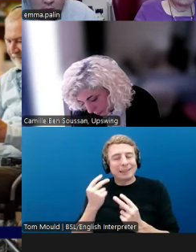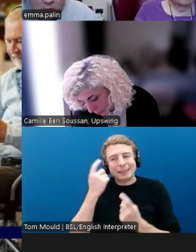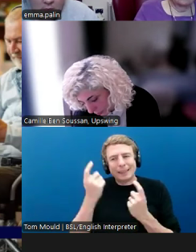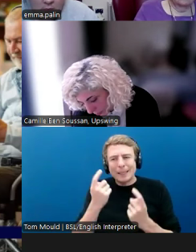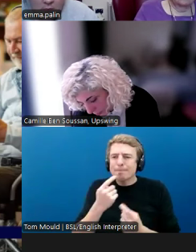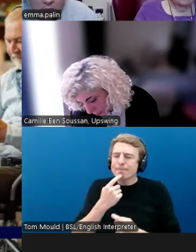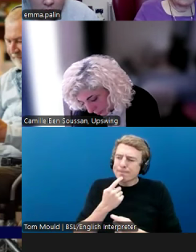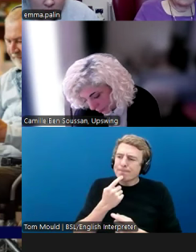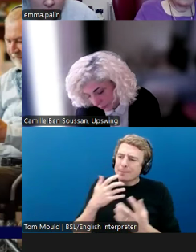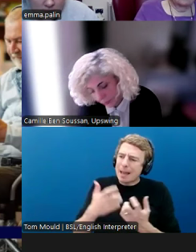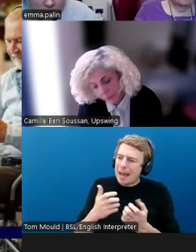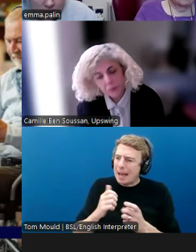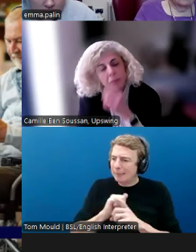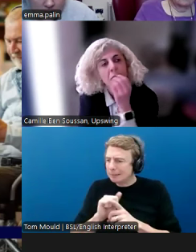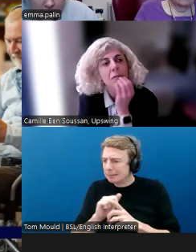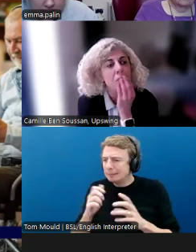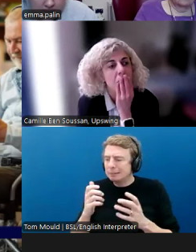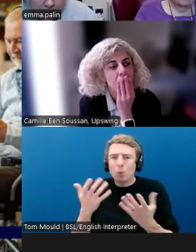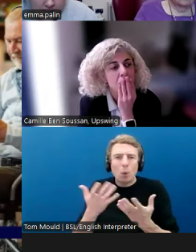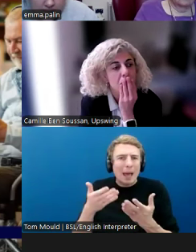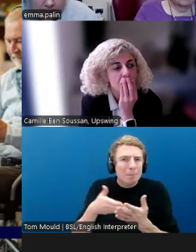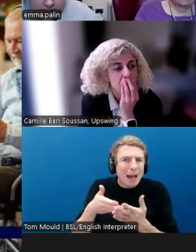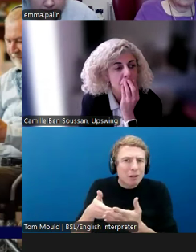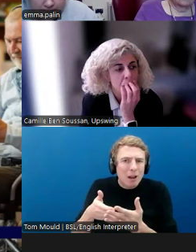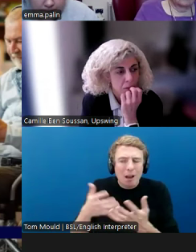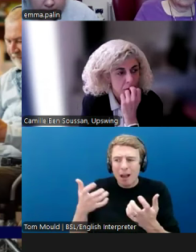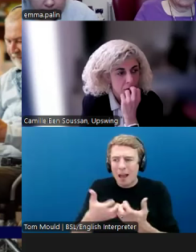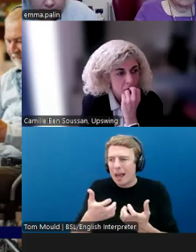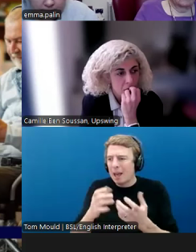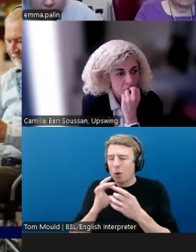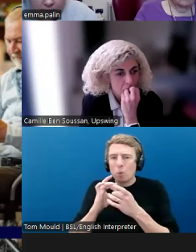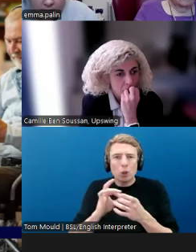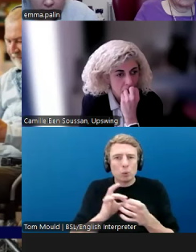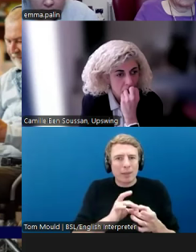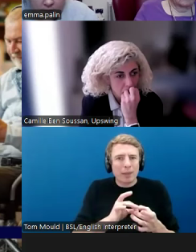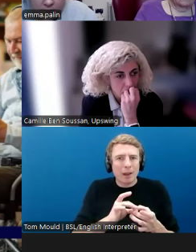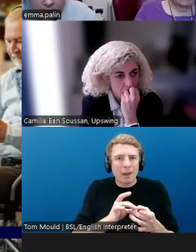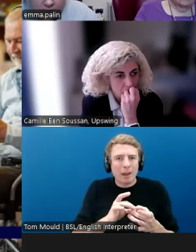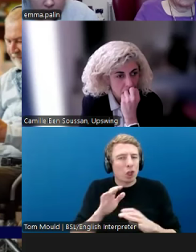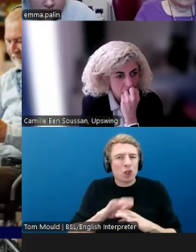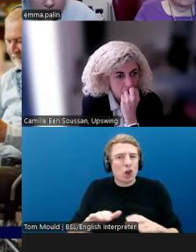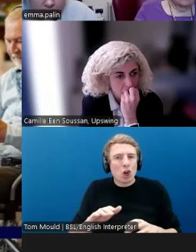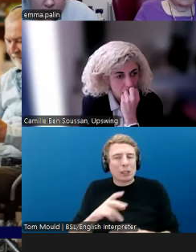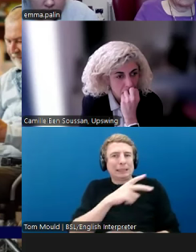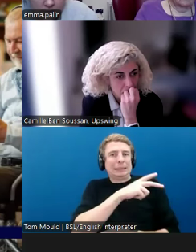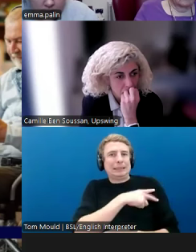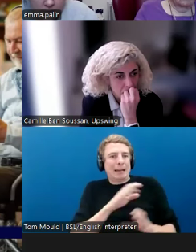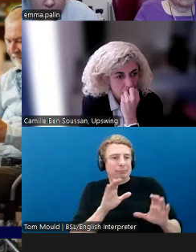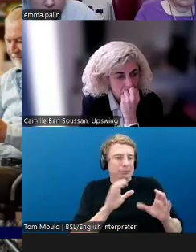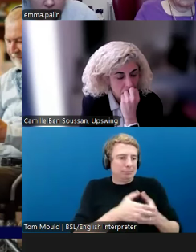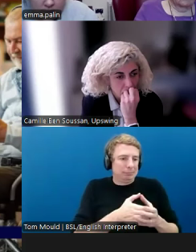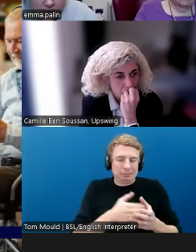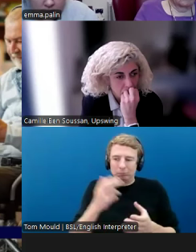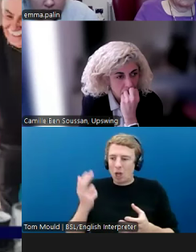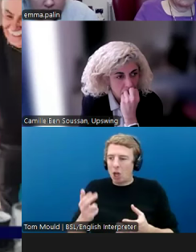and how we can work together as a collective and not as a silo, then we can absolutely achieve something magical